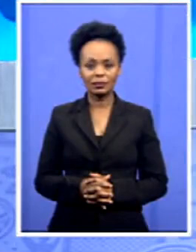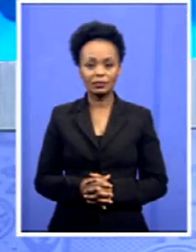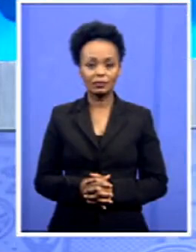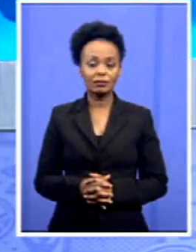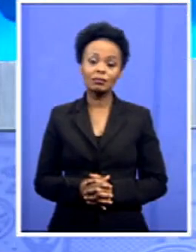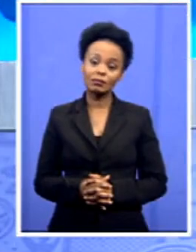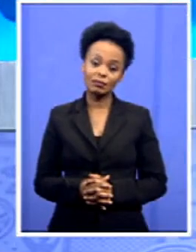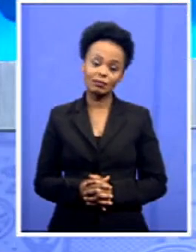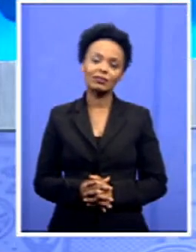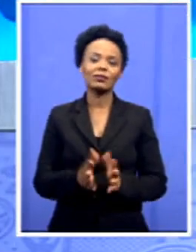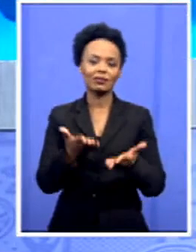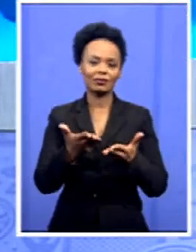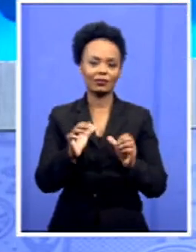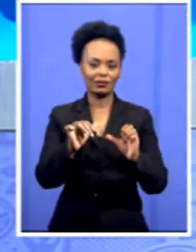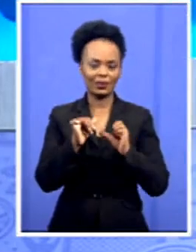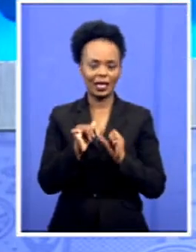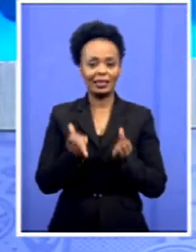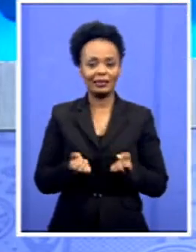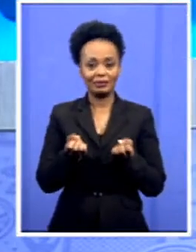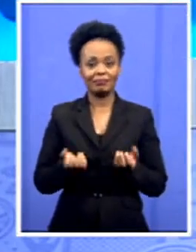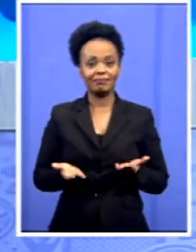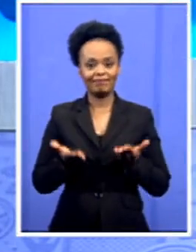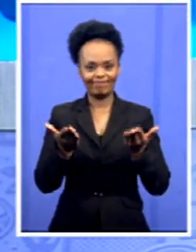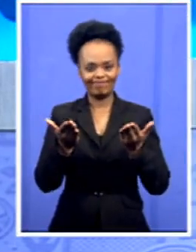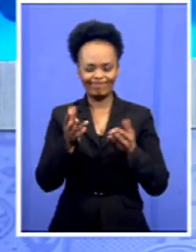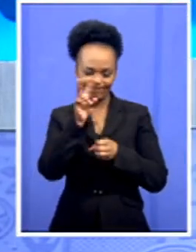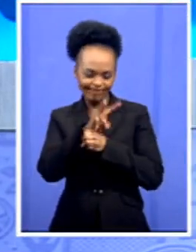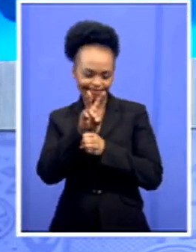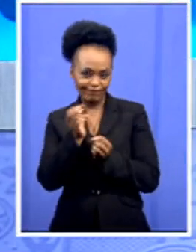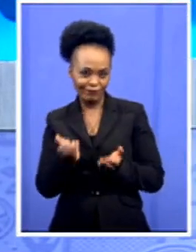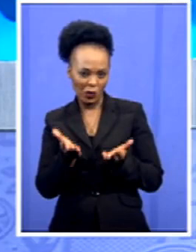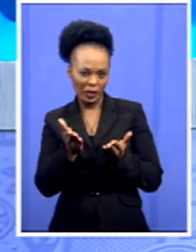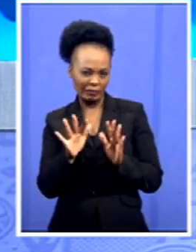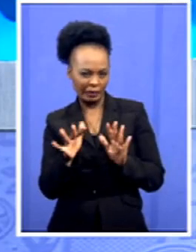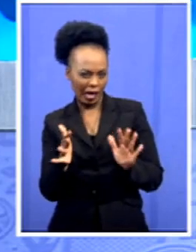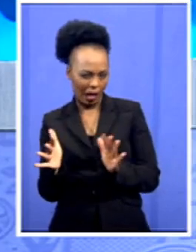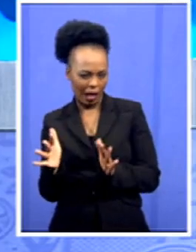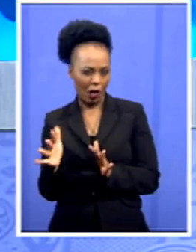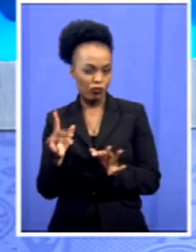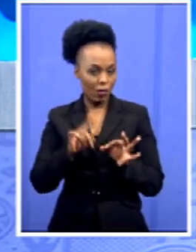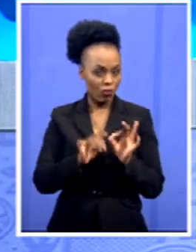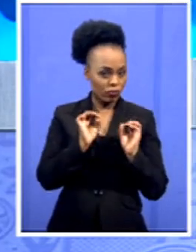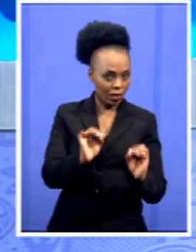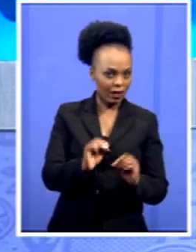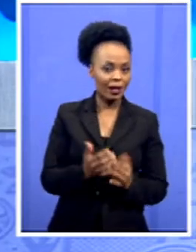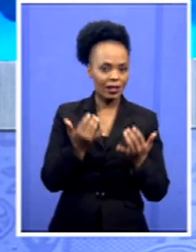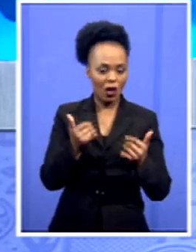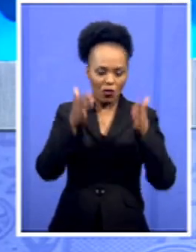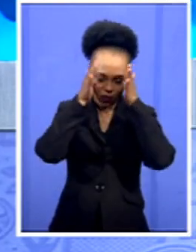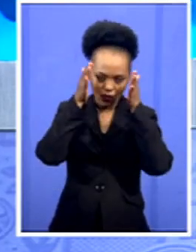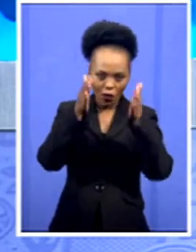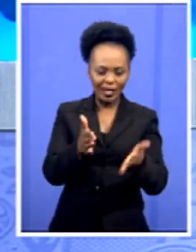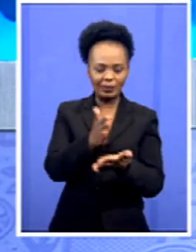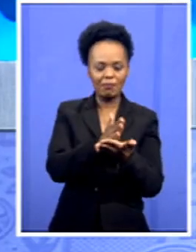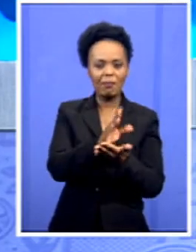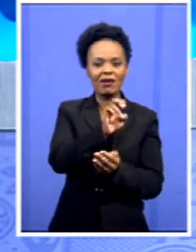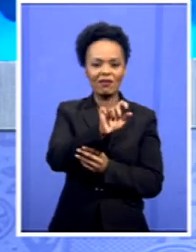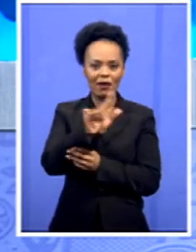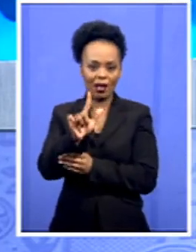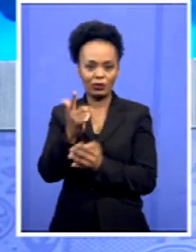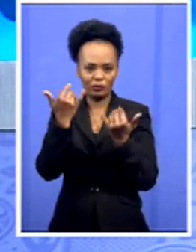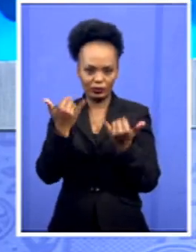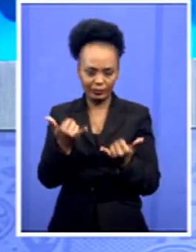And welcome back to Service Delivery Gauge, and thanks for being with us here on this Sunday evening. And we're talking about Midval this evening. That's our